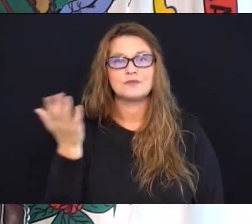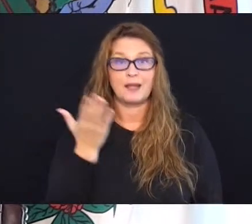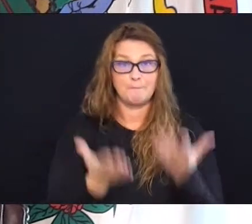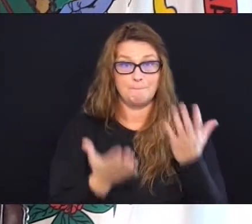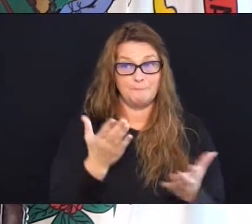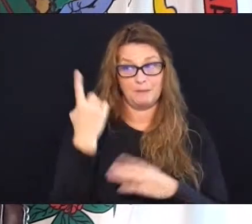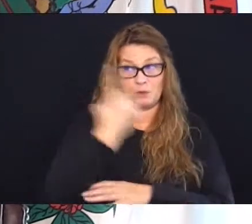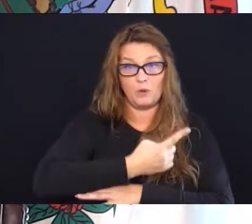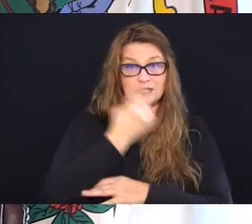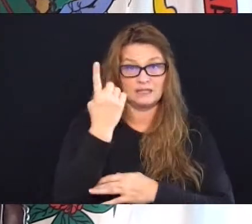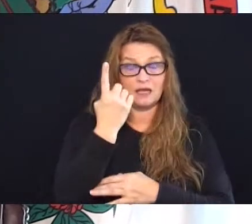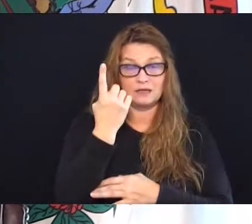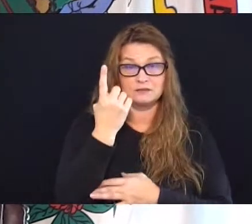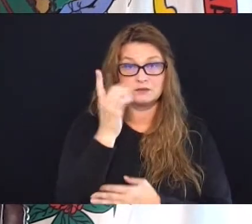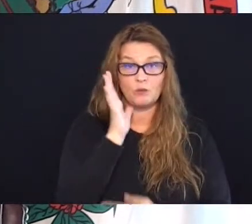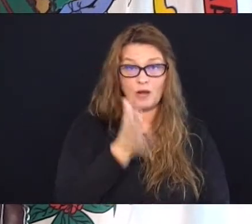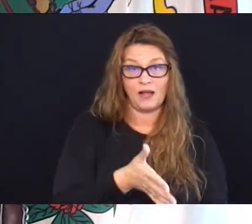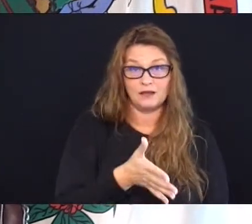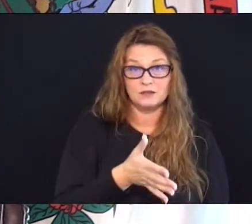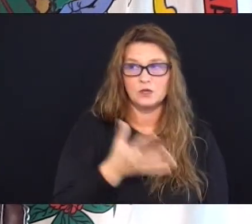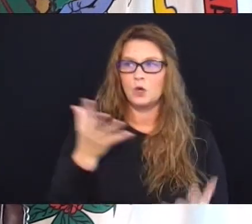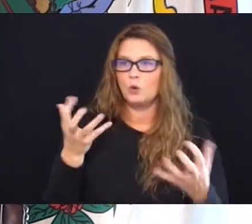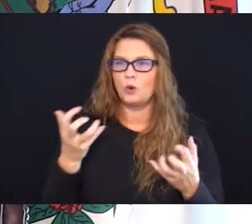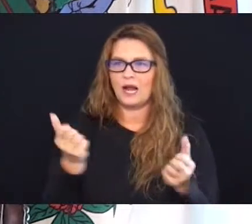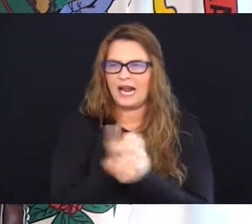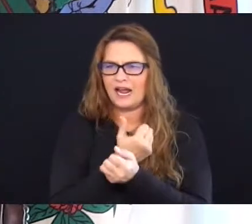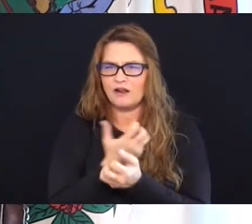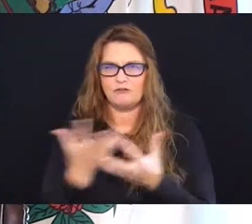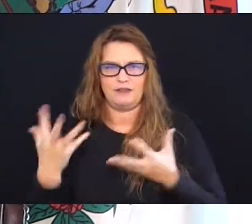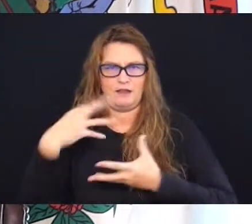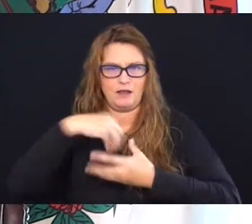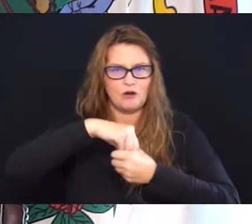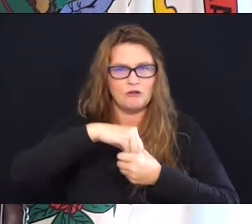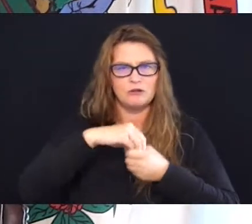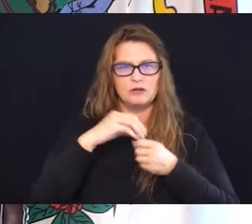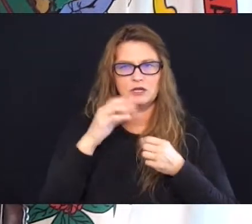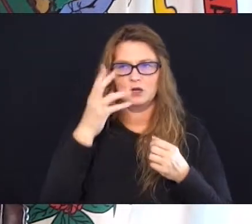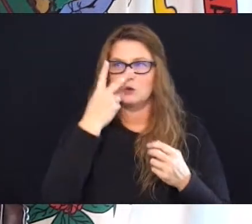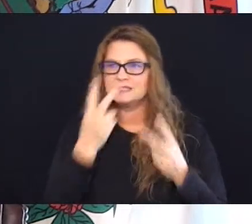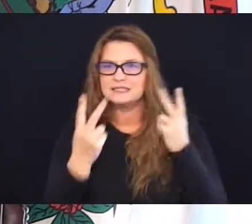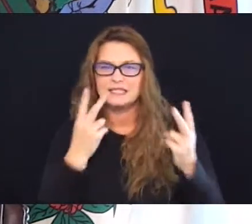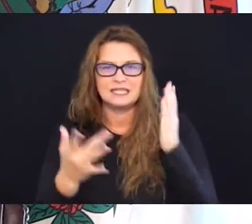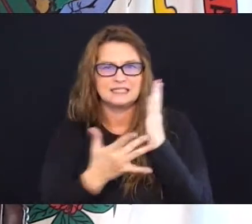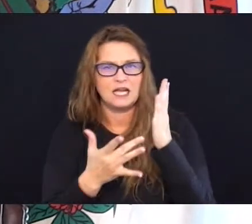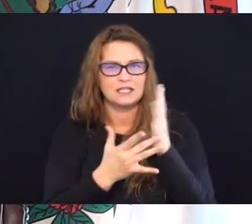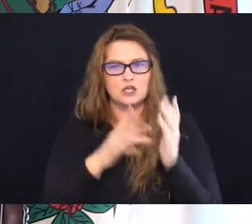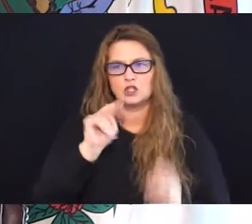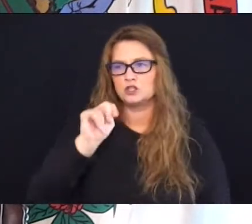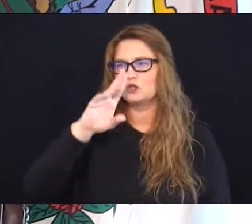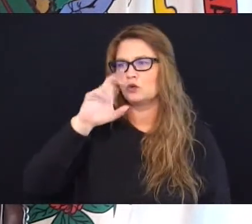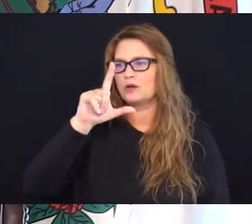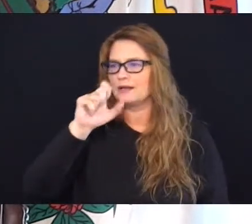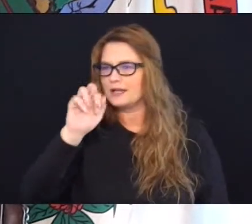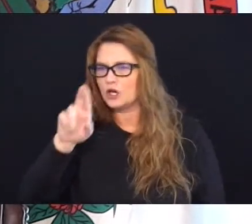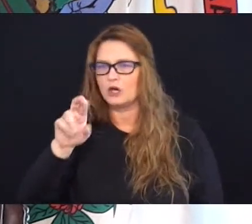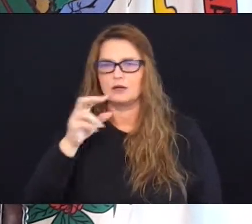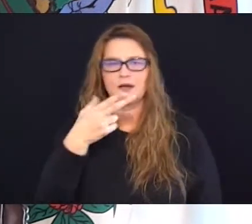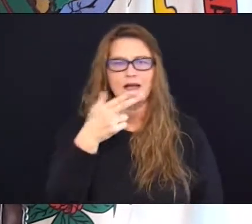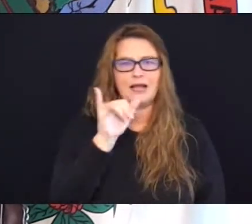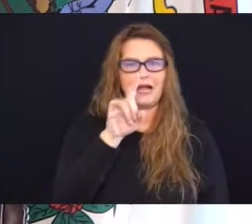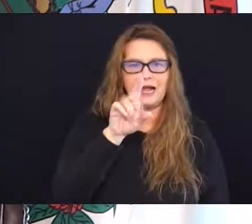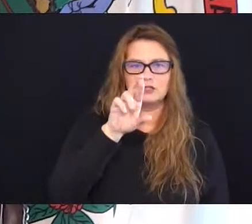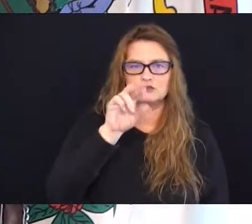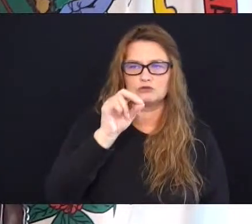someday, we want to be all-encompassing. We want to welcome. We want to look at technology, whether it be nuclear or hydrogen or,